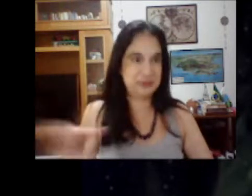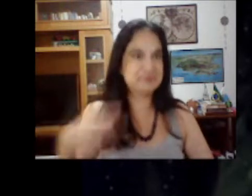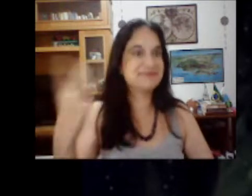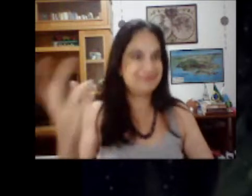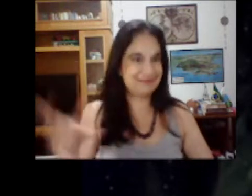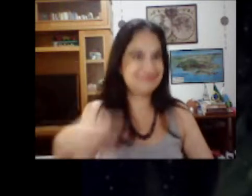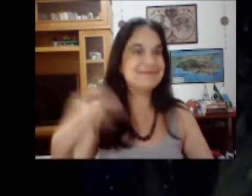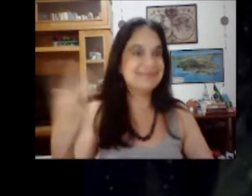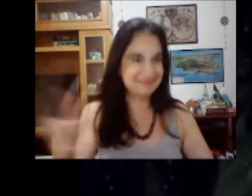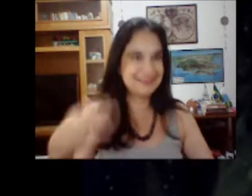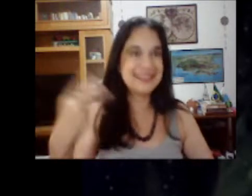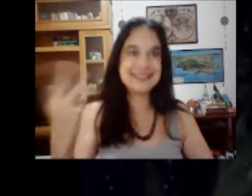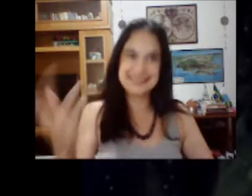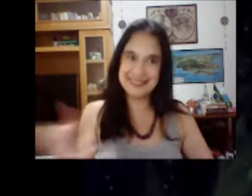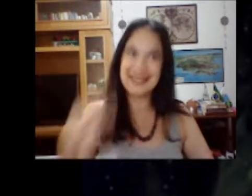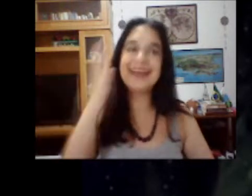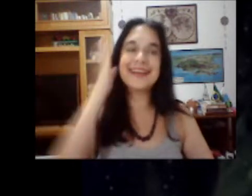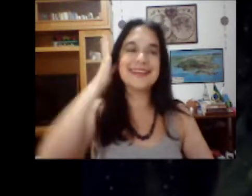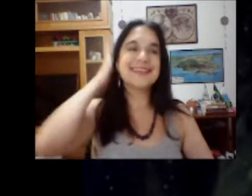you know,